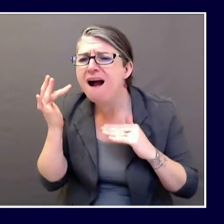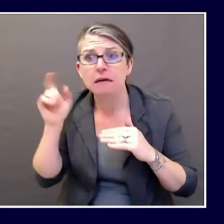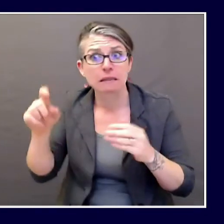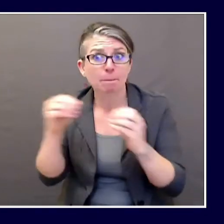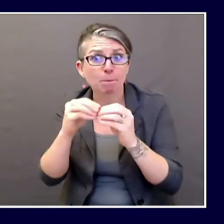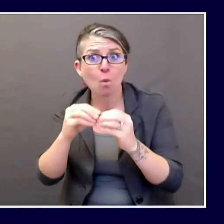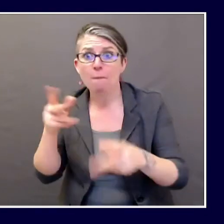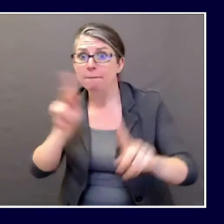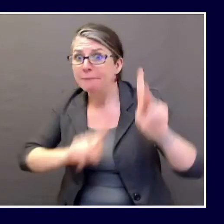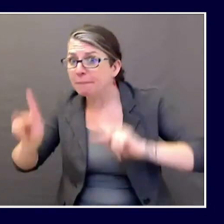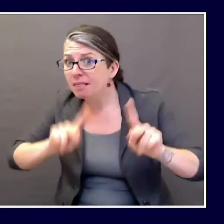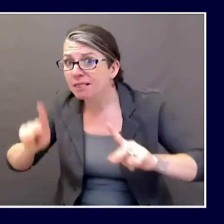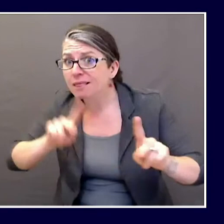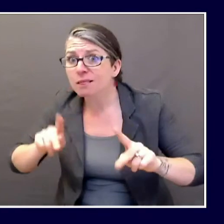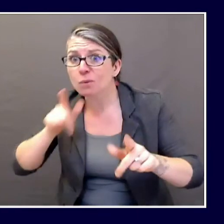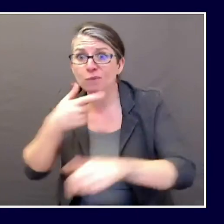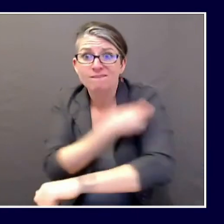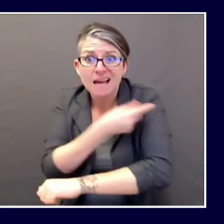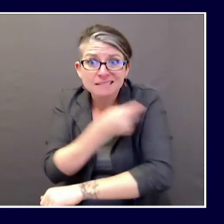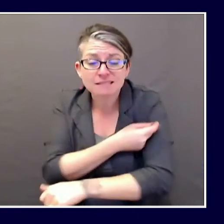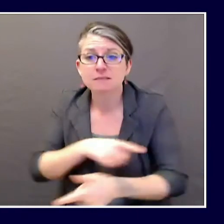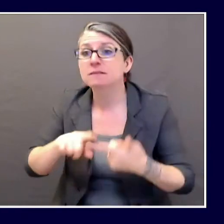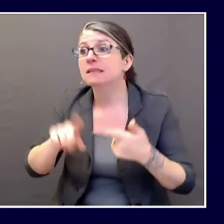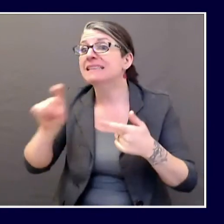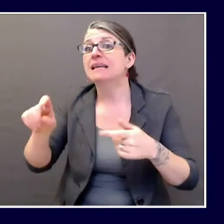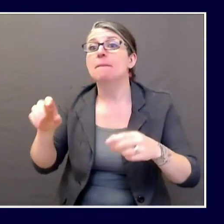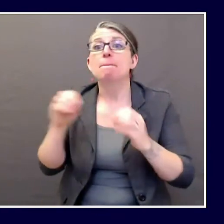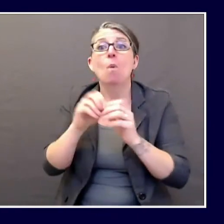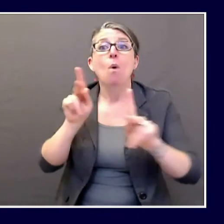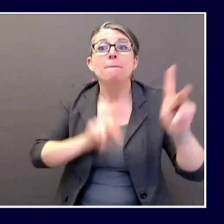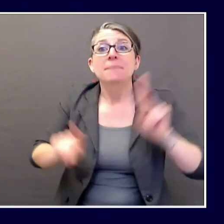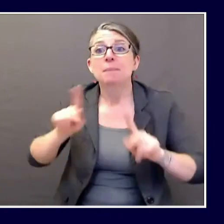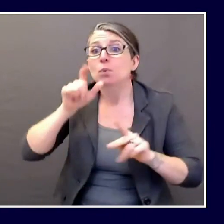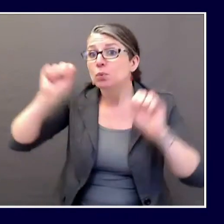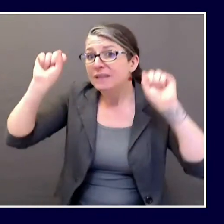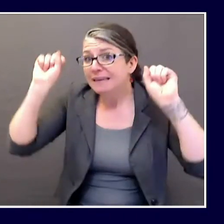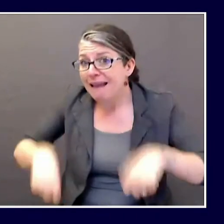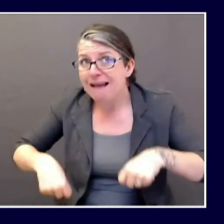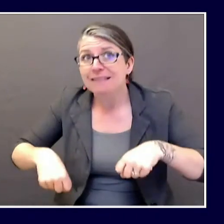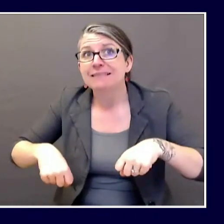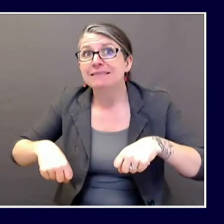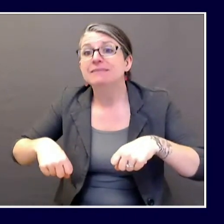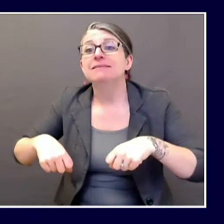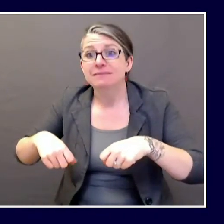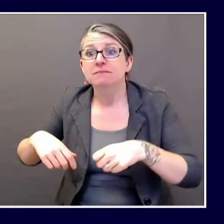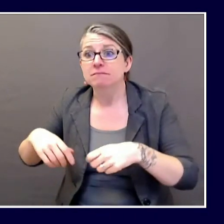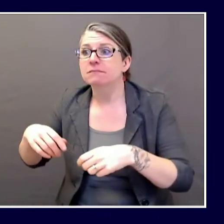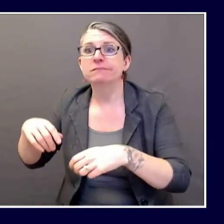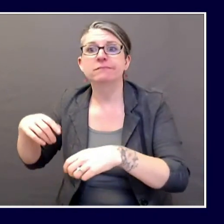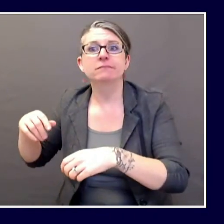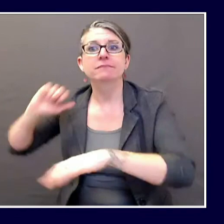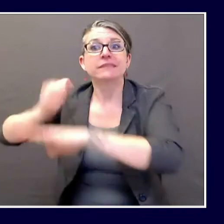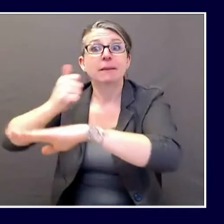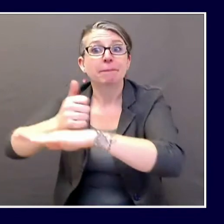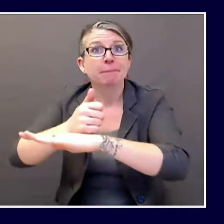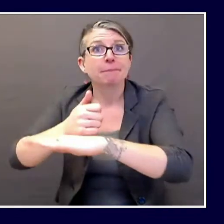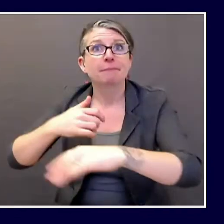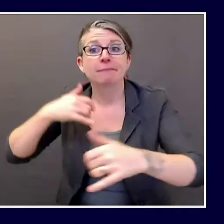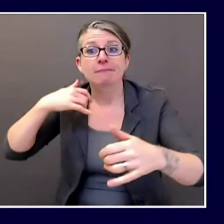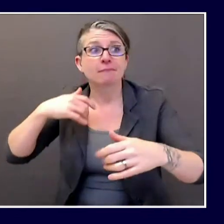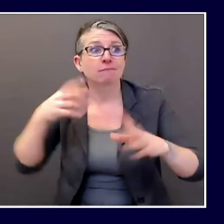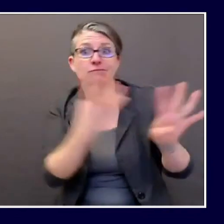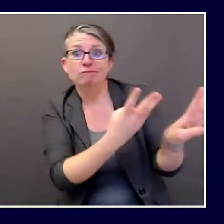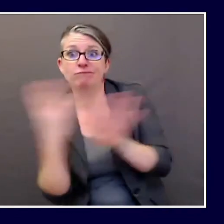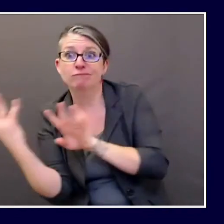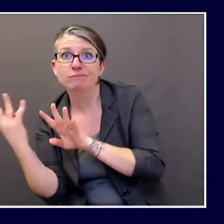than after we start getting vaccines. Basically, my message to vaccination sites across Maine is,